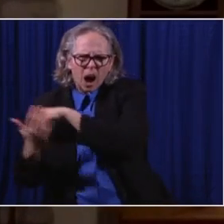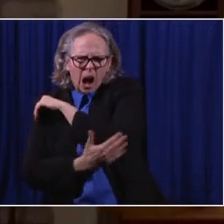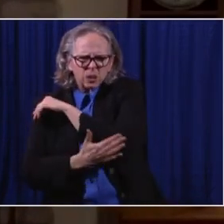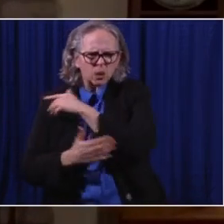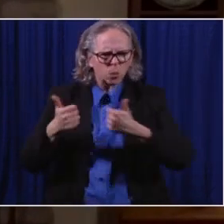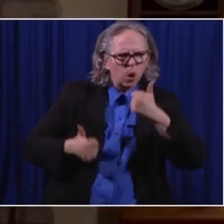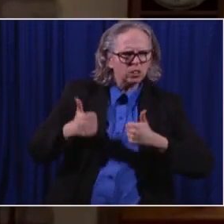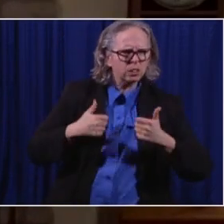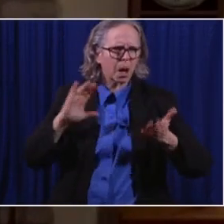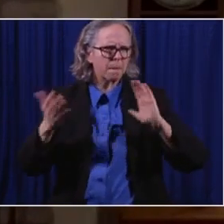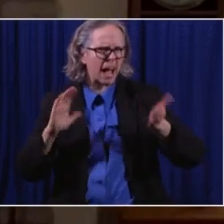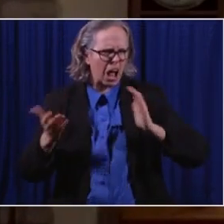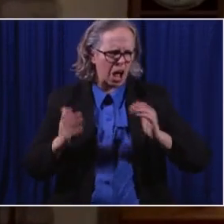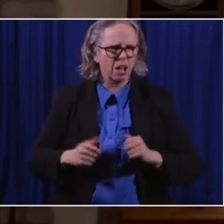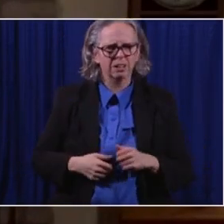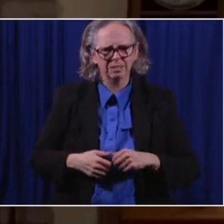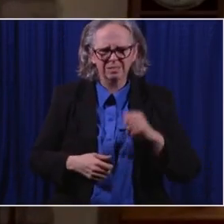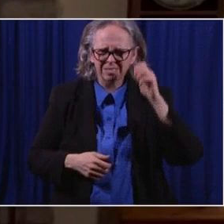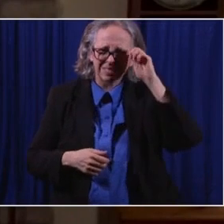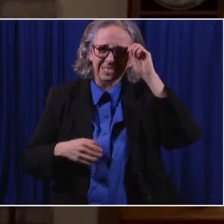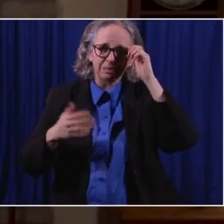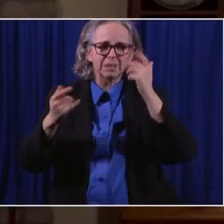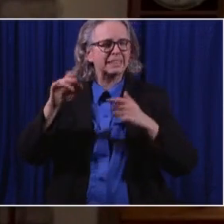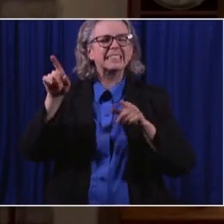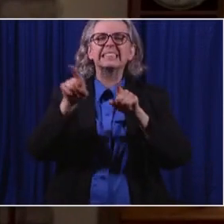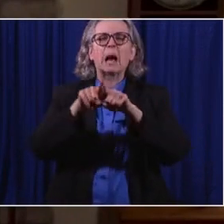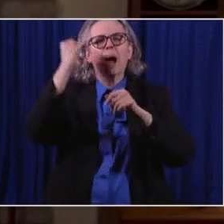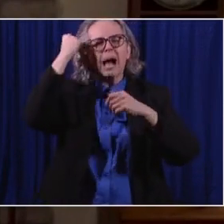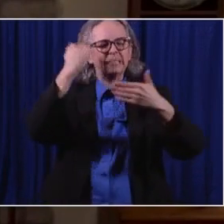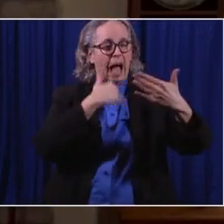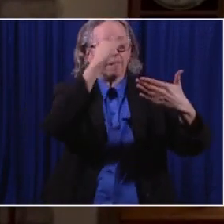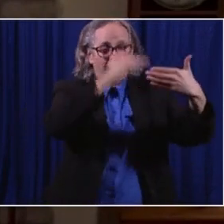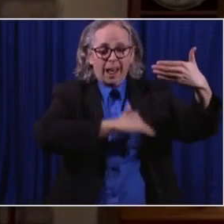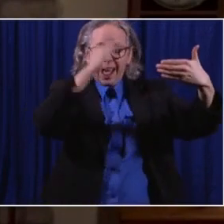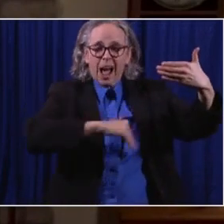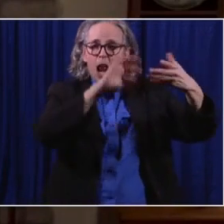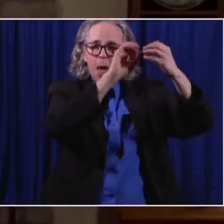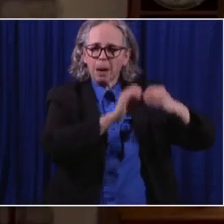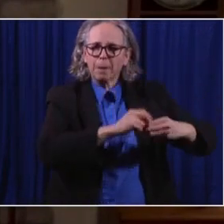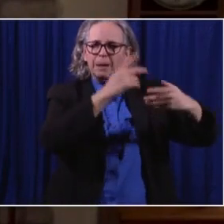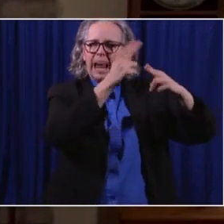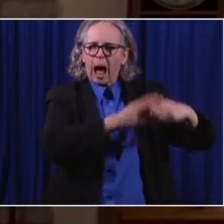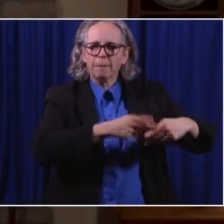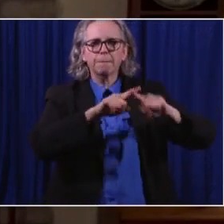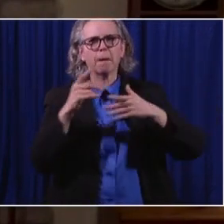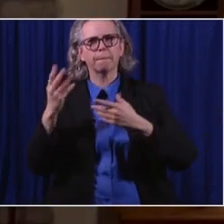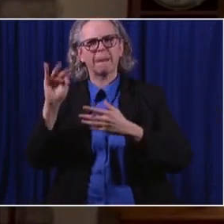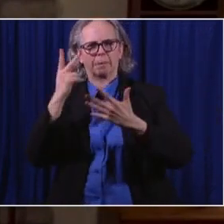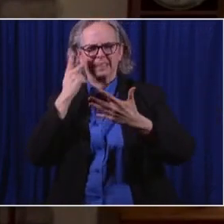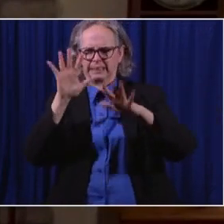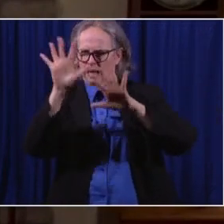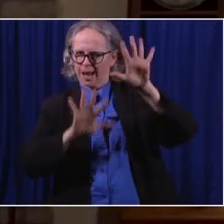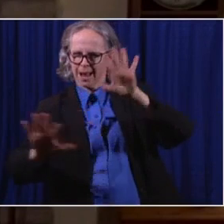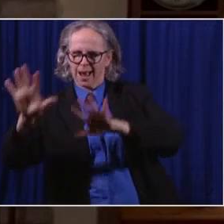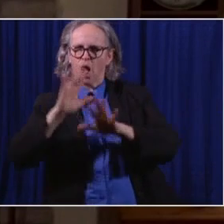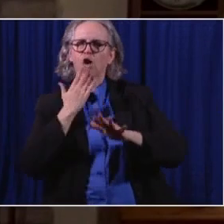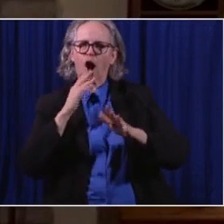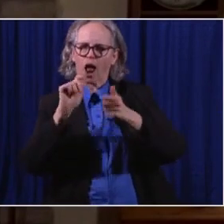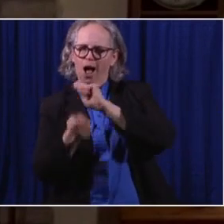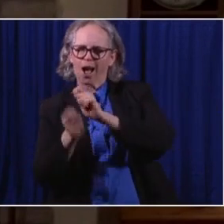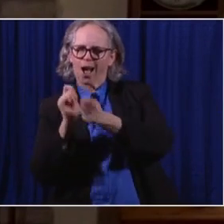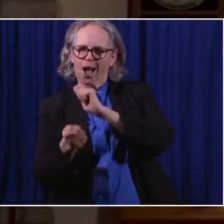just showed a moment ago that we've asked people really to look at to determine how much spread they have in their county. It's the best data point to